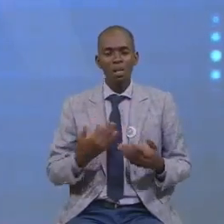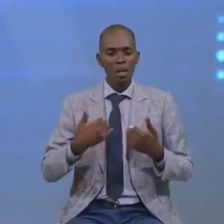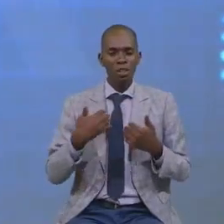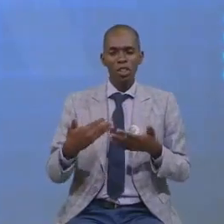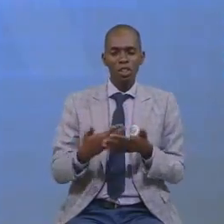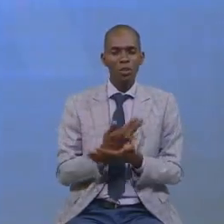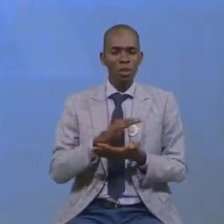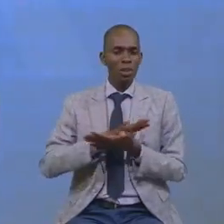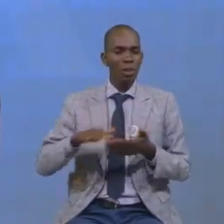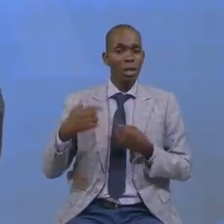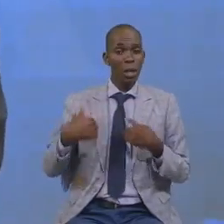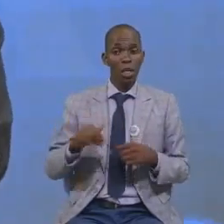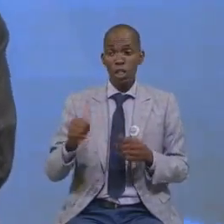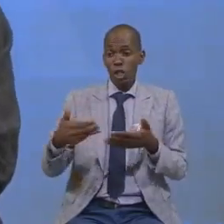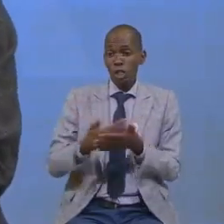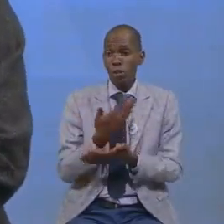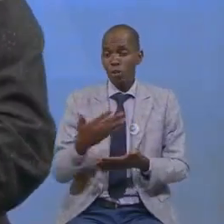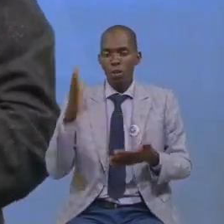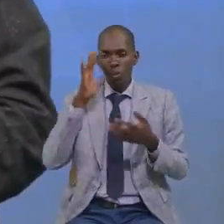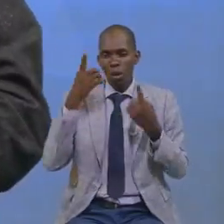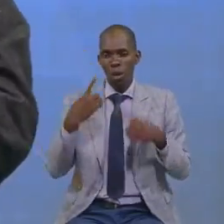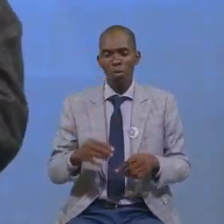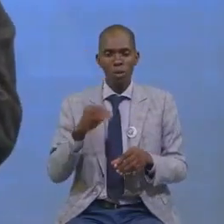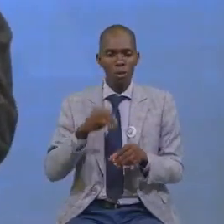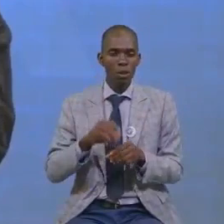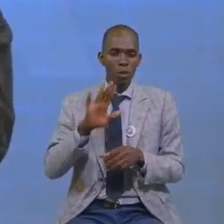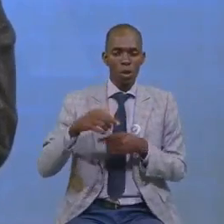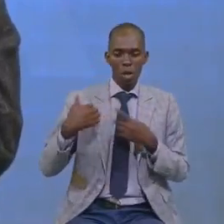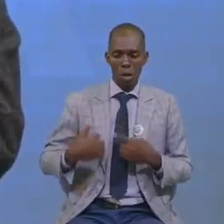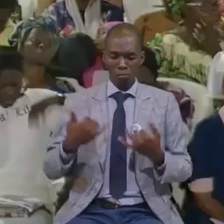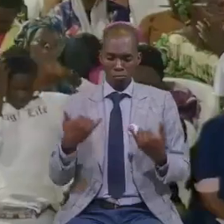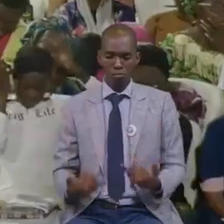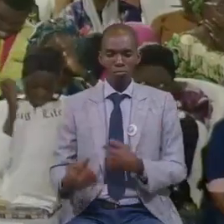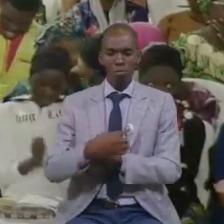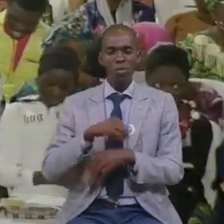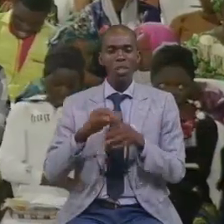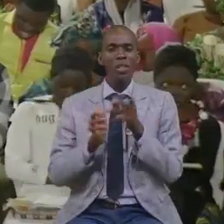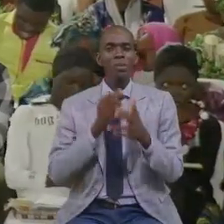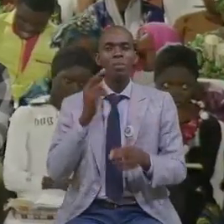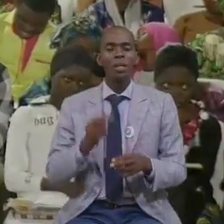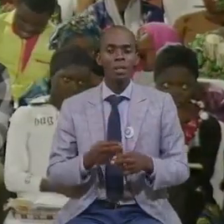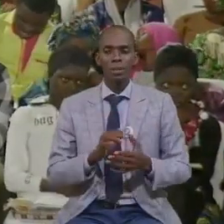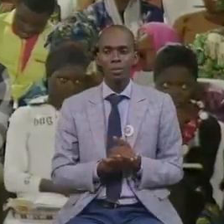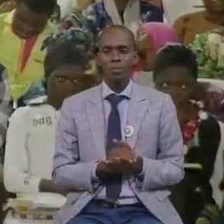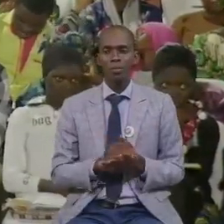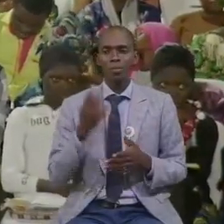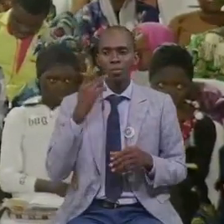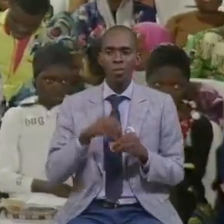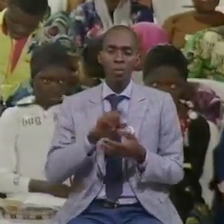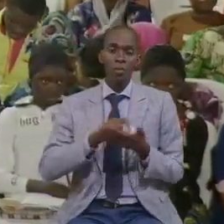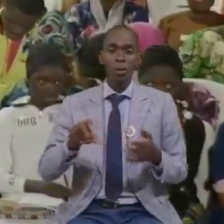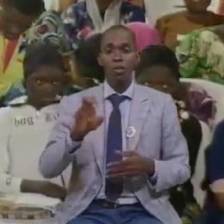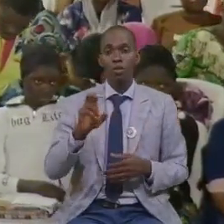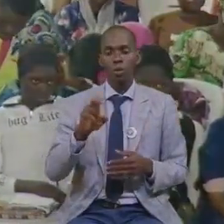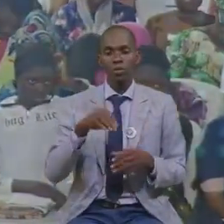will happen in your heart today in Jesus' name. Look at verse 12.